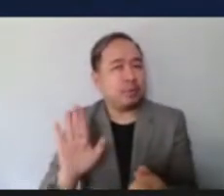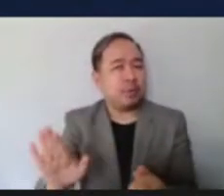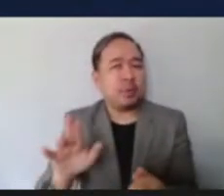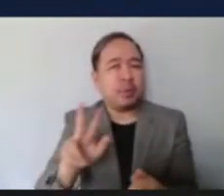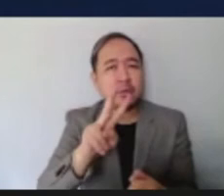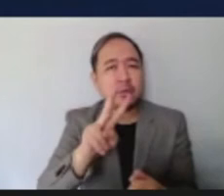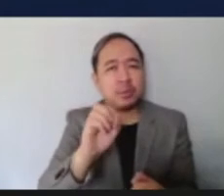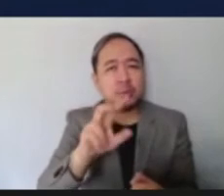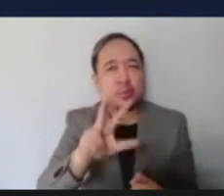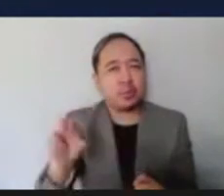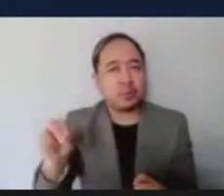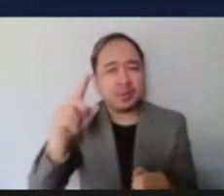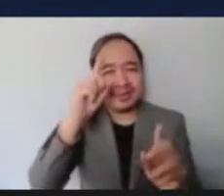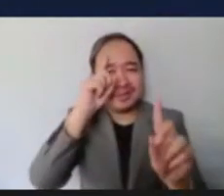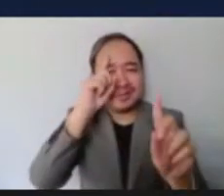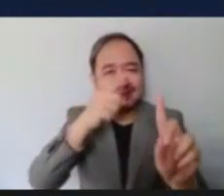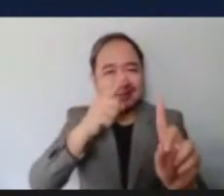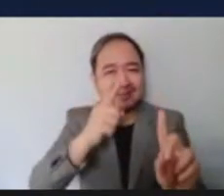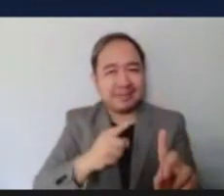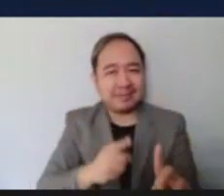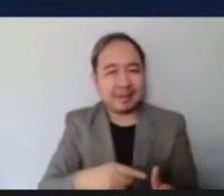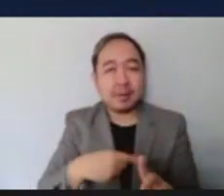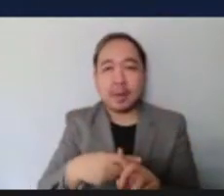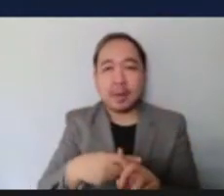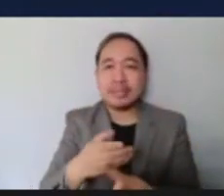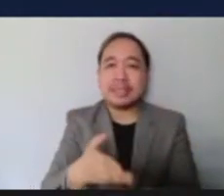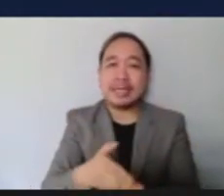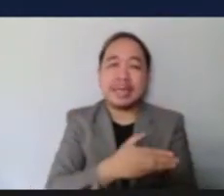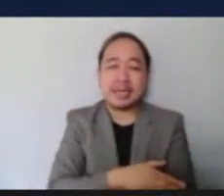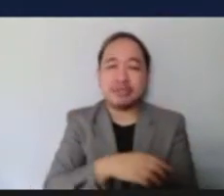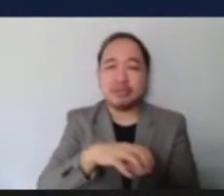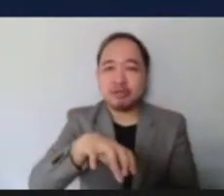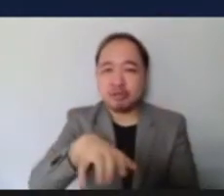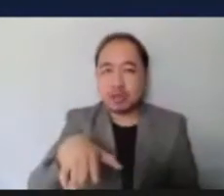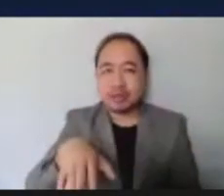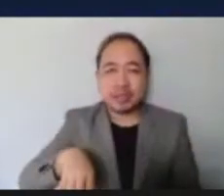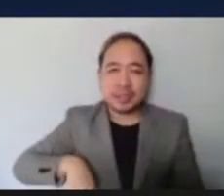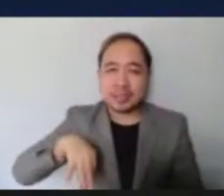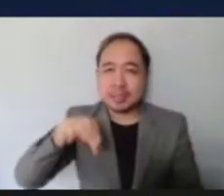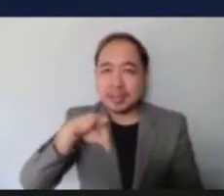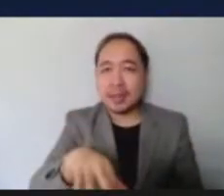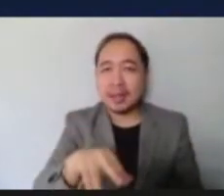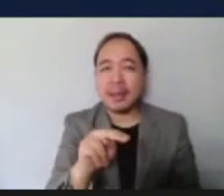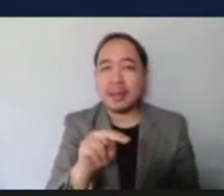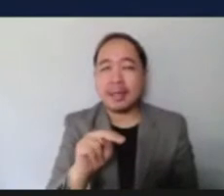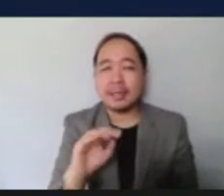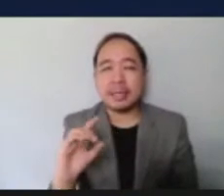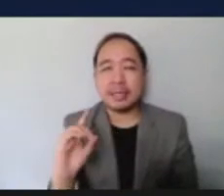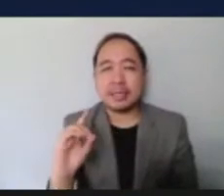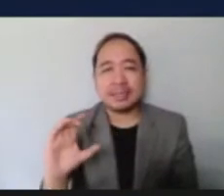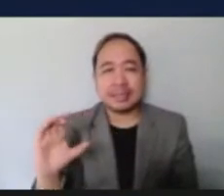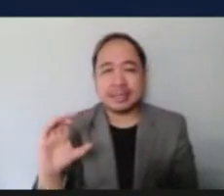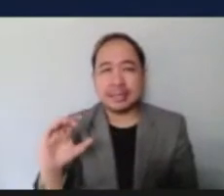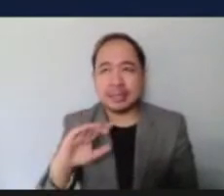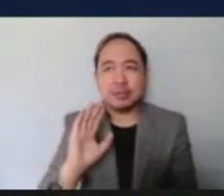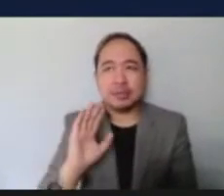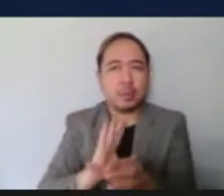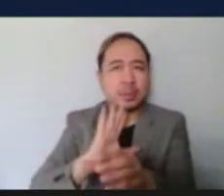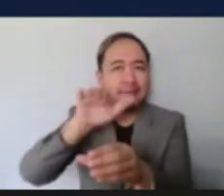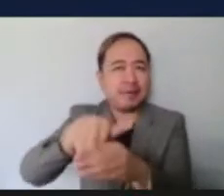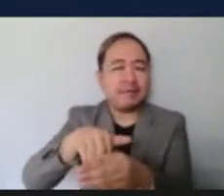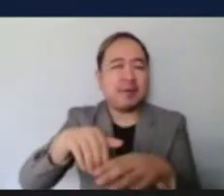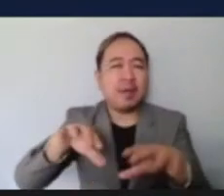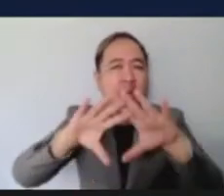and its enhanced National determined contribution and disease as part of the global effort necessary